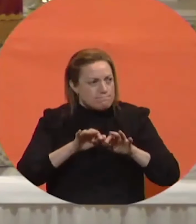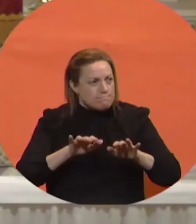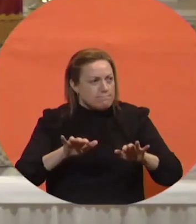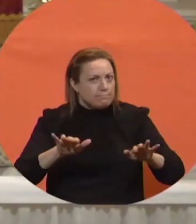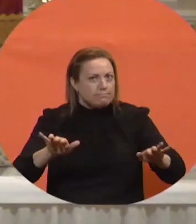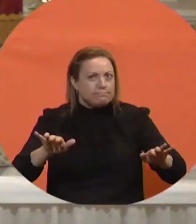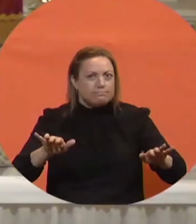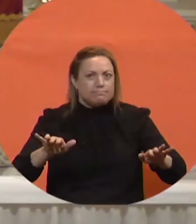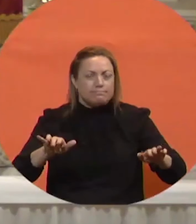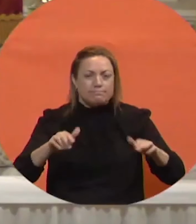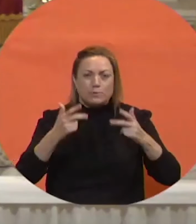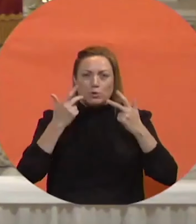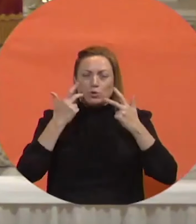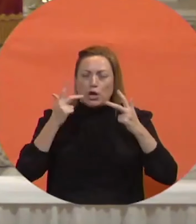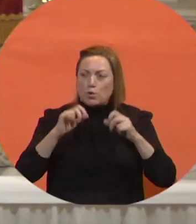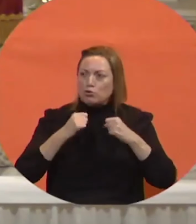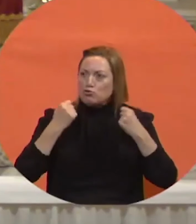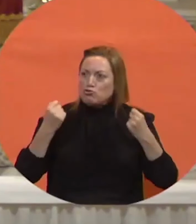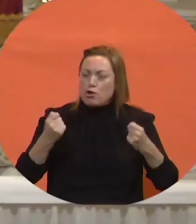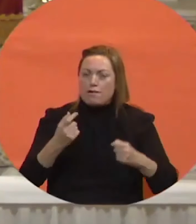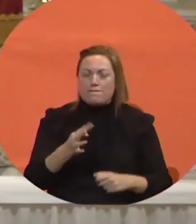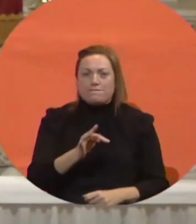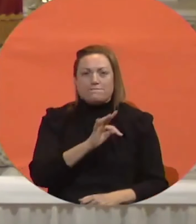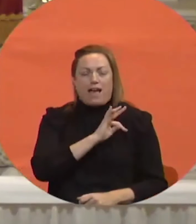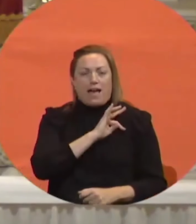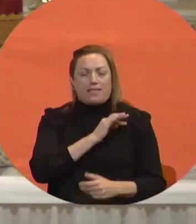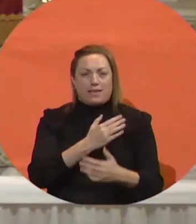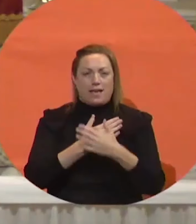faith and love.